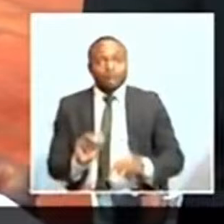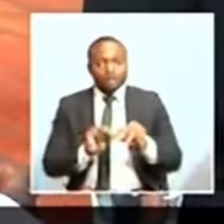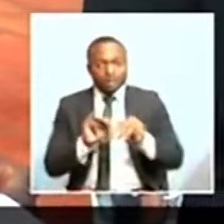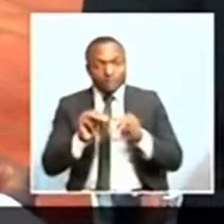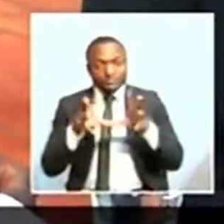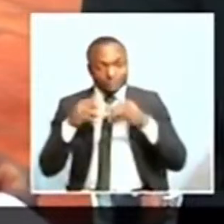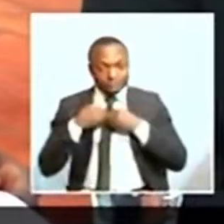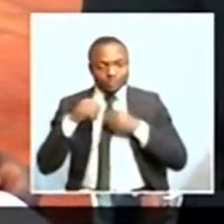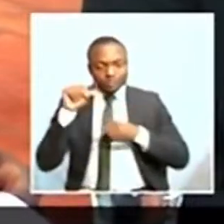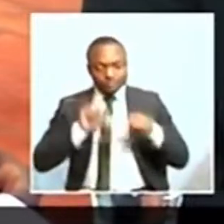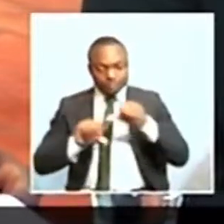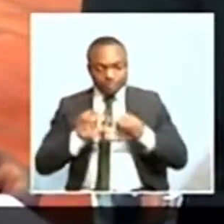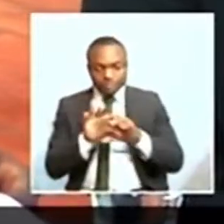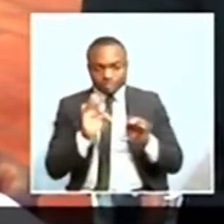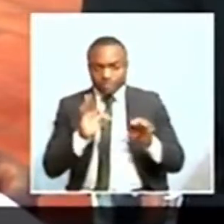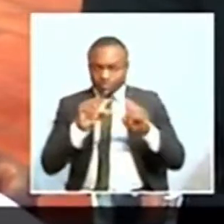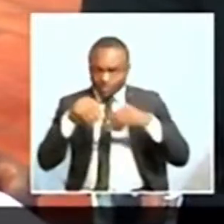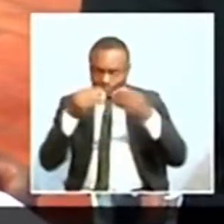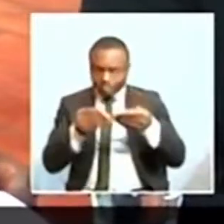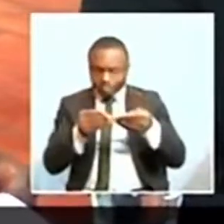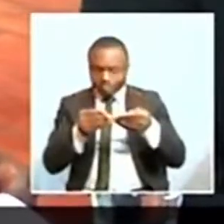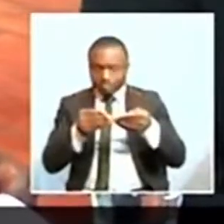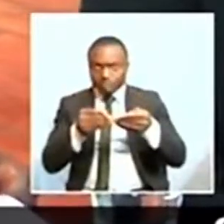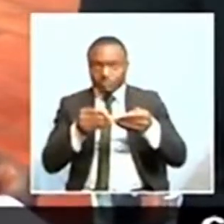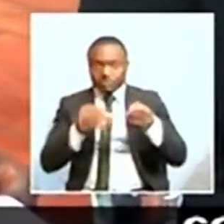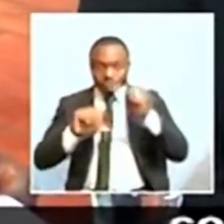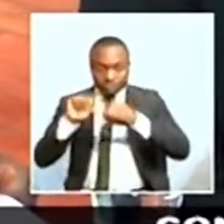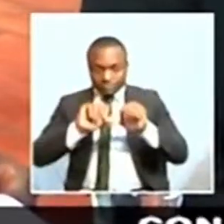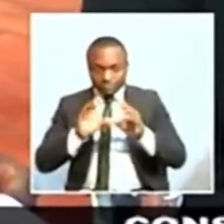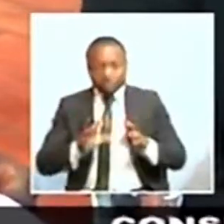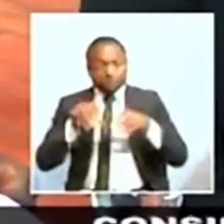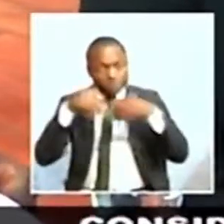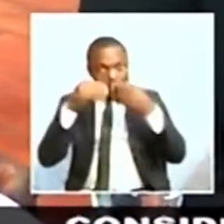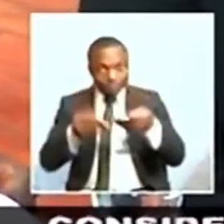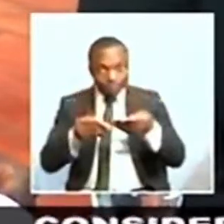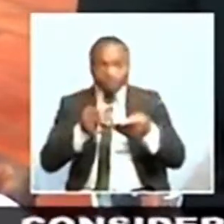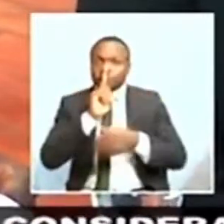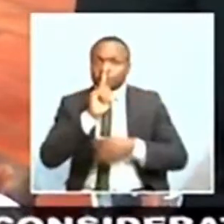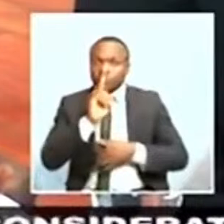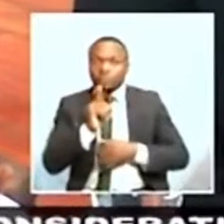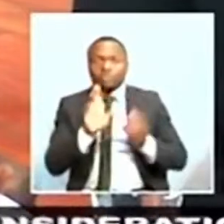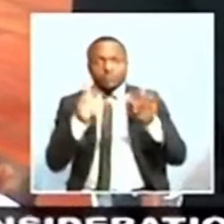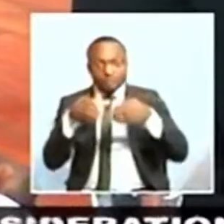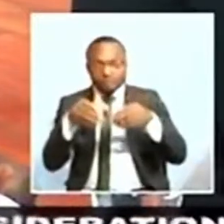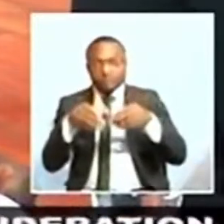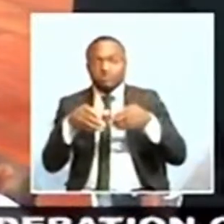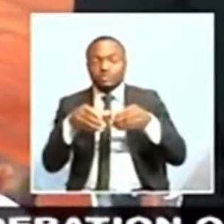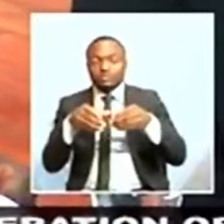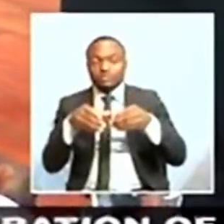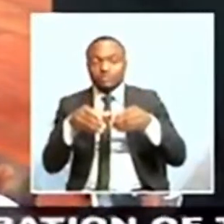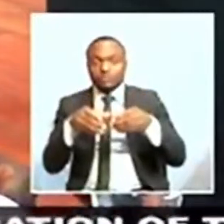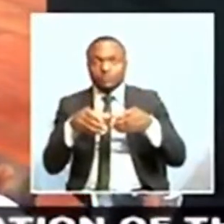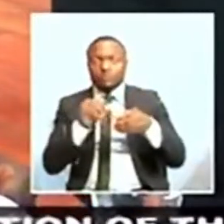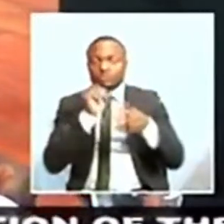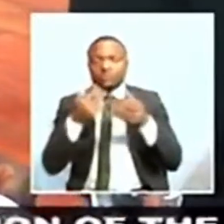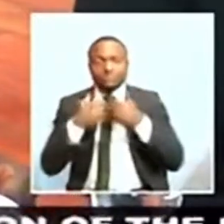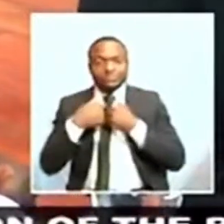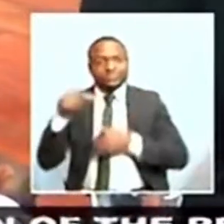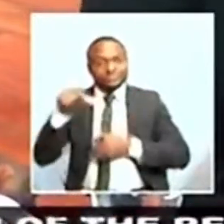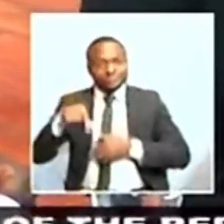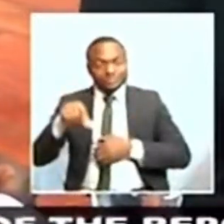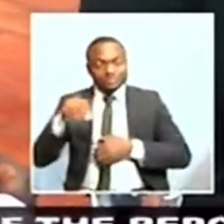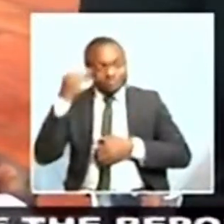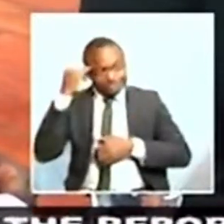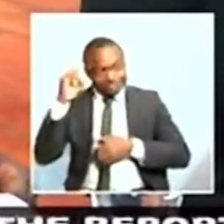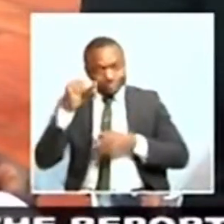management acknowledges the observations made by the auditors and wishes to submit that indeed the Council managed to have an unqualified opinion in the